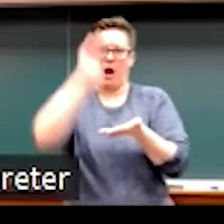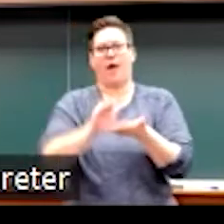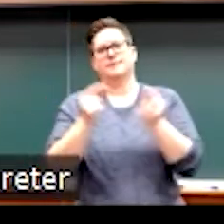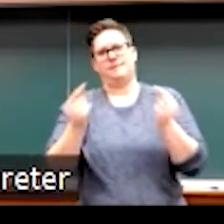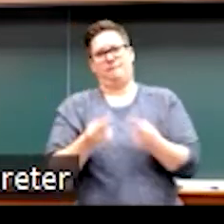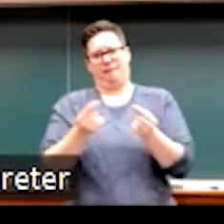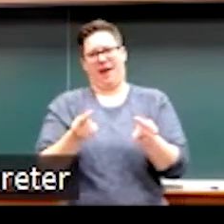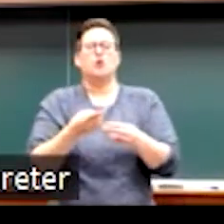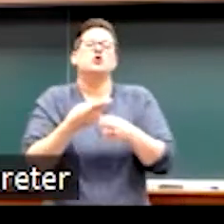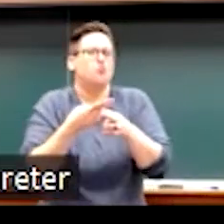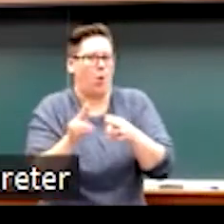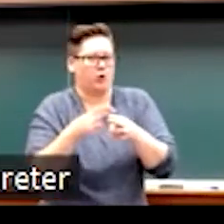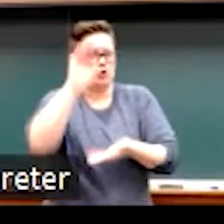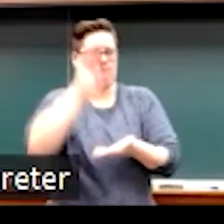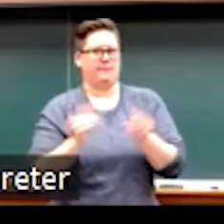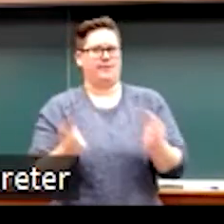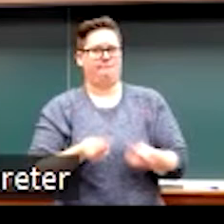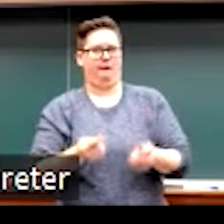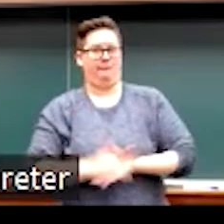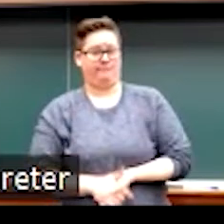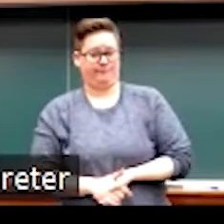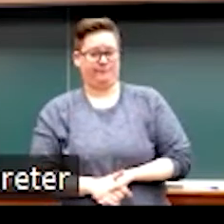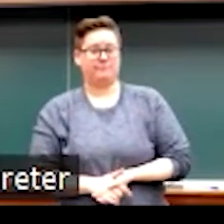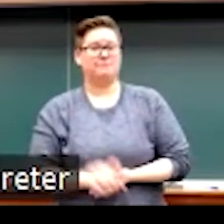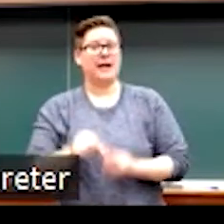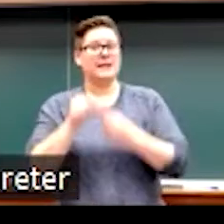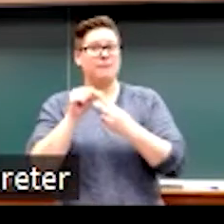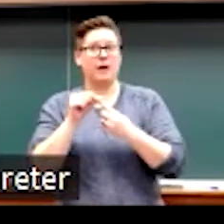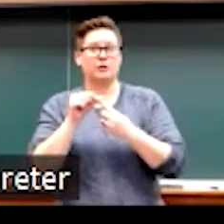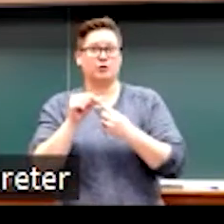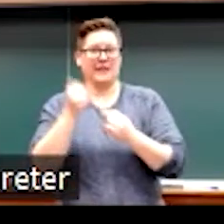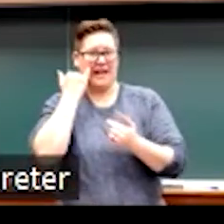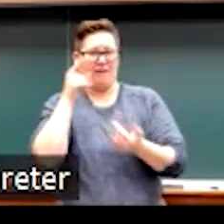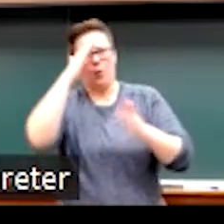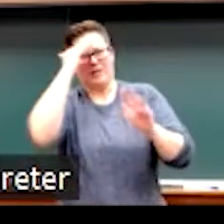some degree of short-term pain relief, especially if you're expecting it.